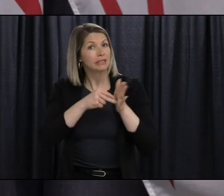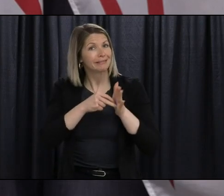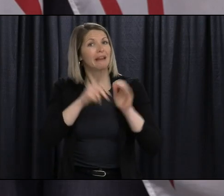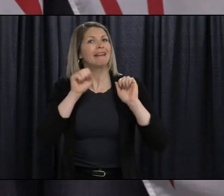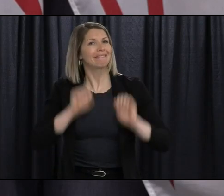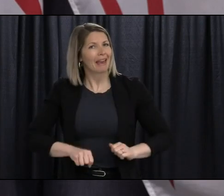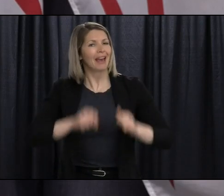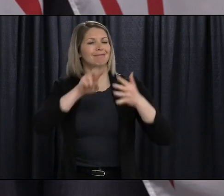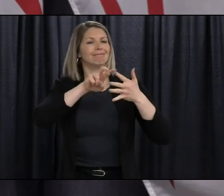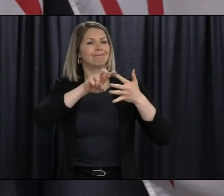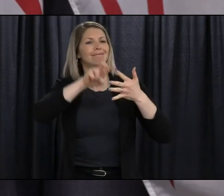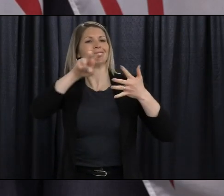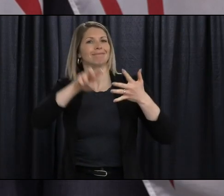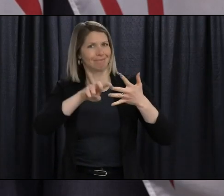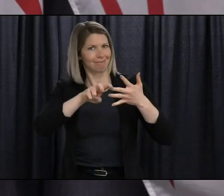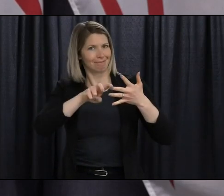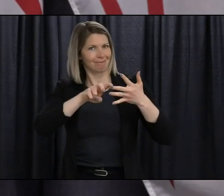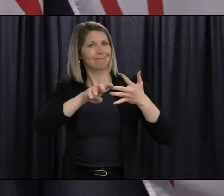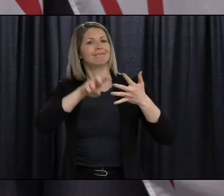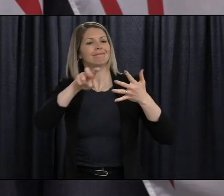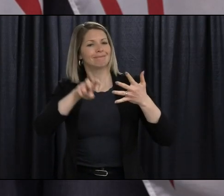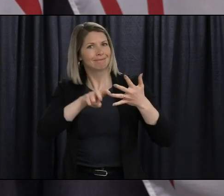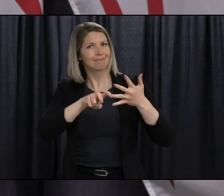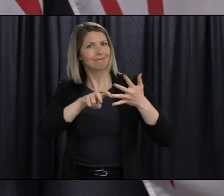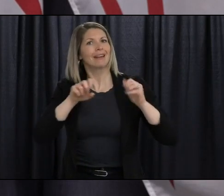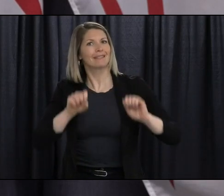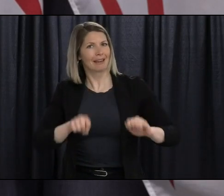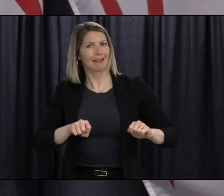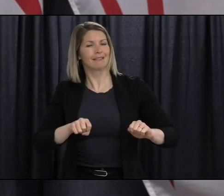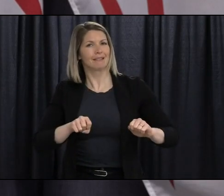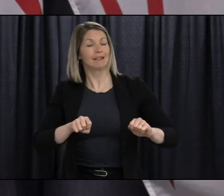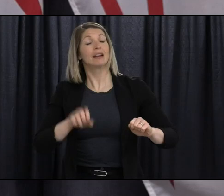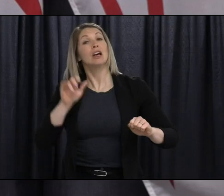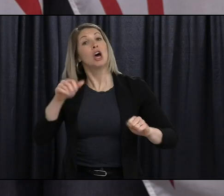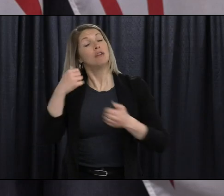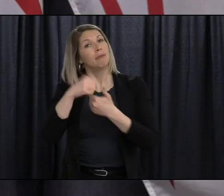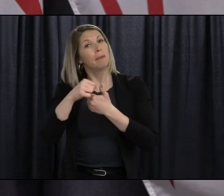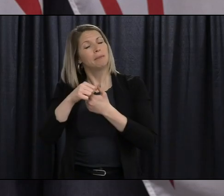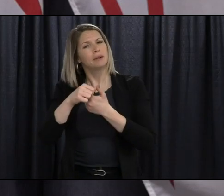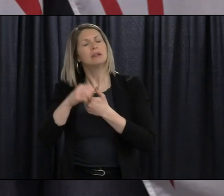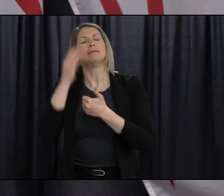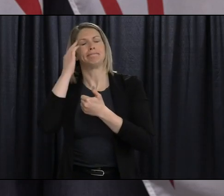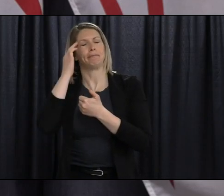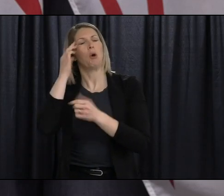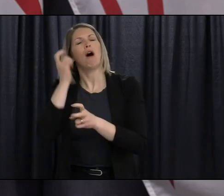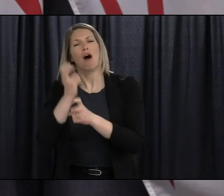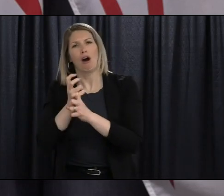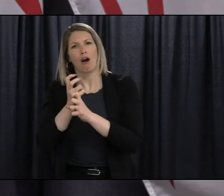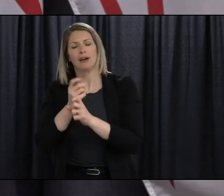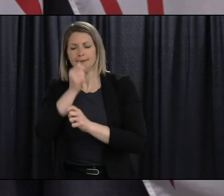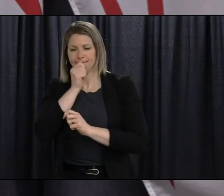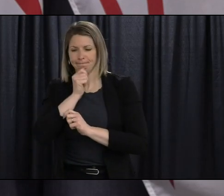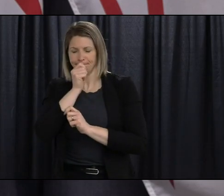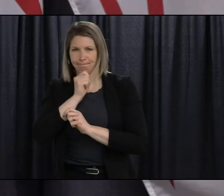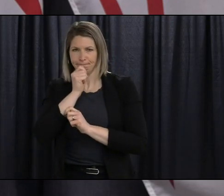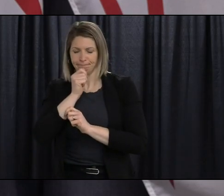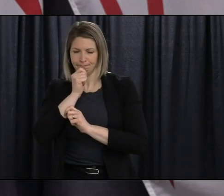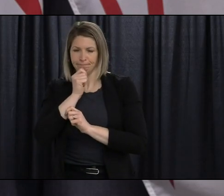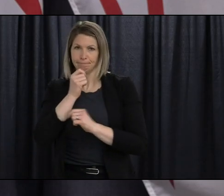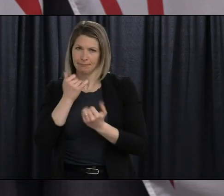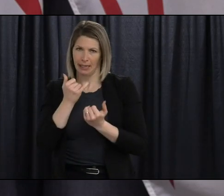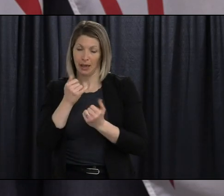continued patience, commitment, and cooperation, but the short-term sacrifices we are making right now will pay off in the long